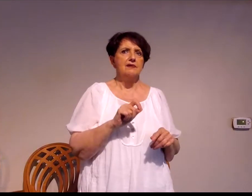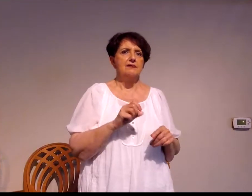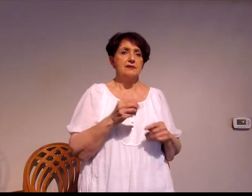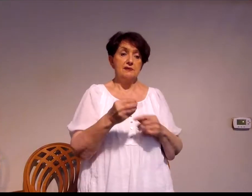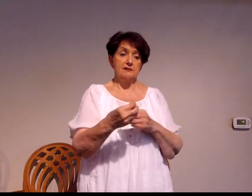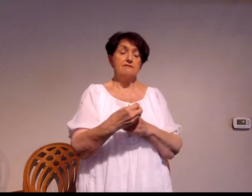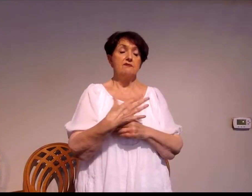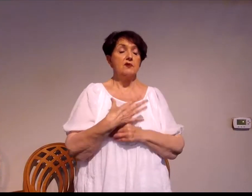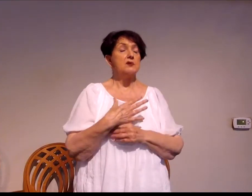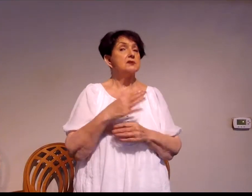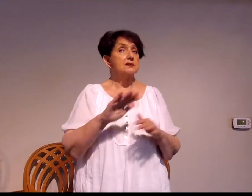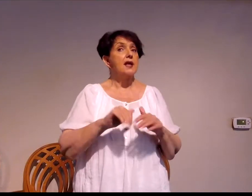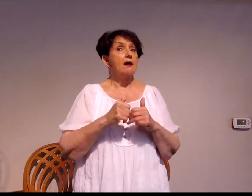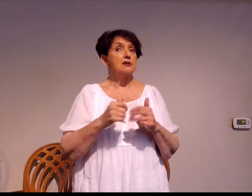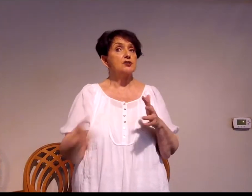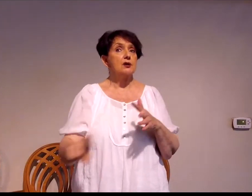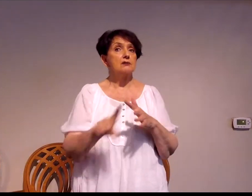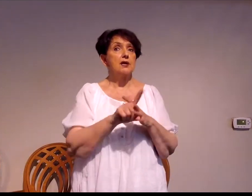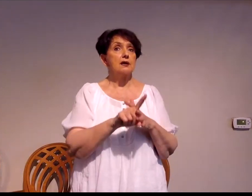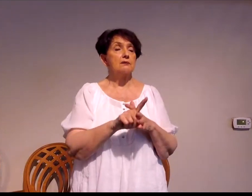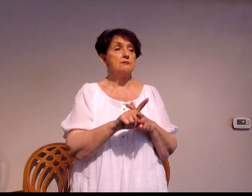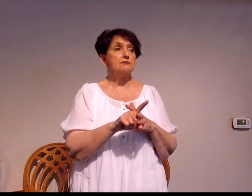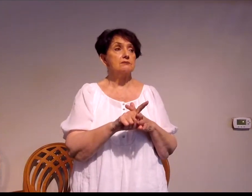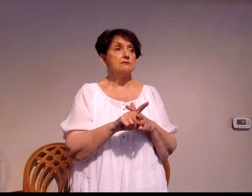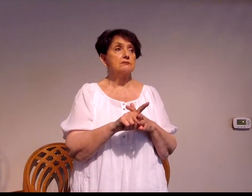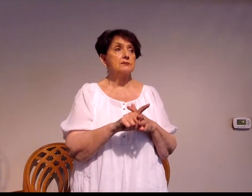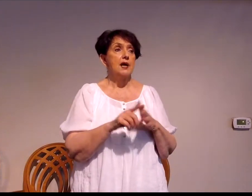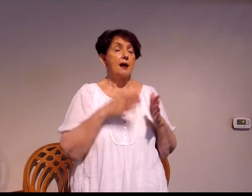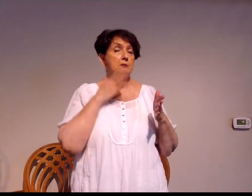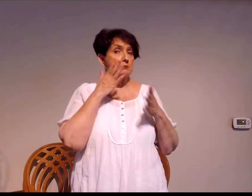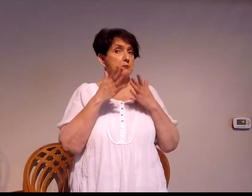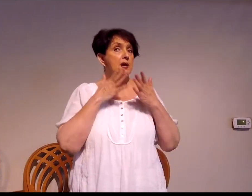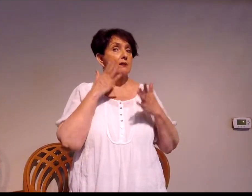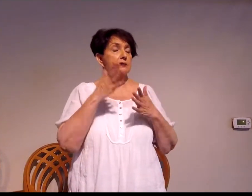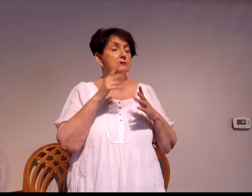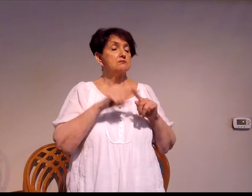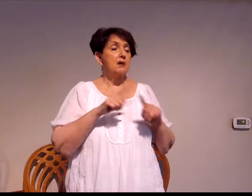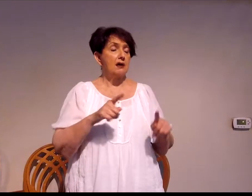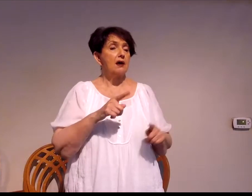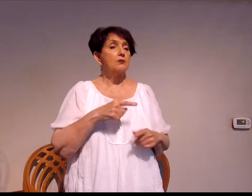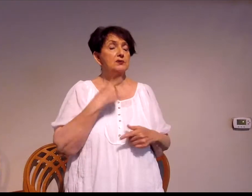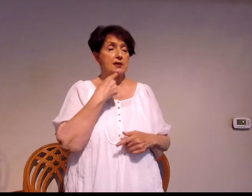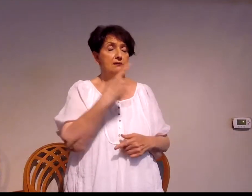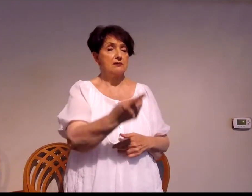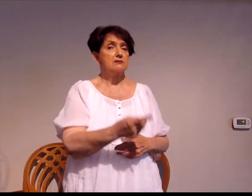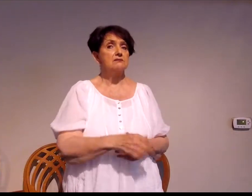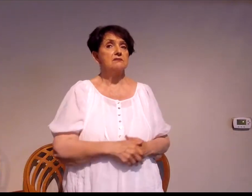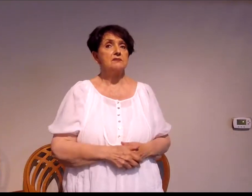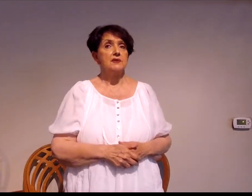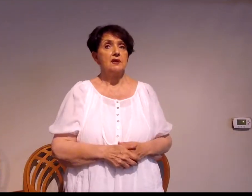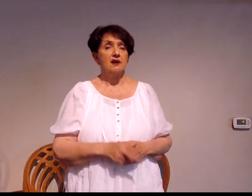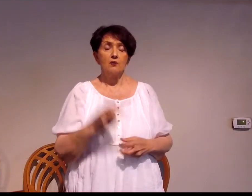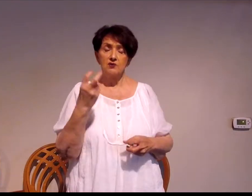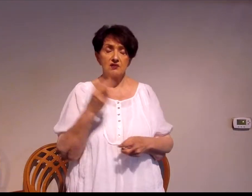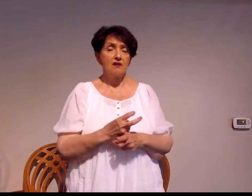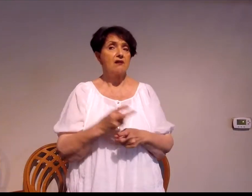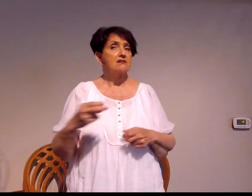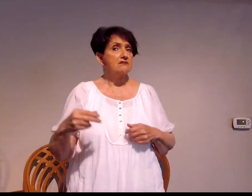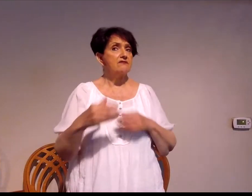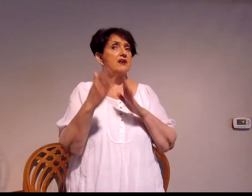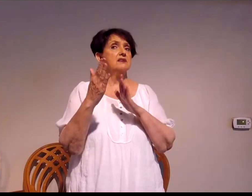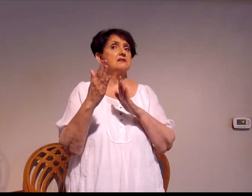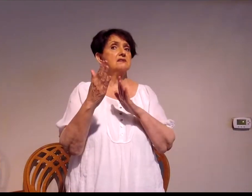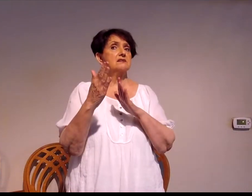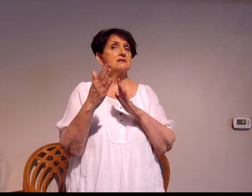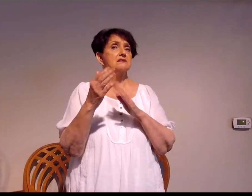I'm embarrassed to say, but I'm going to share with you. It was the hardest thing I had to face, and one of the things about me.